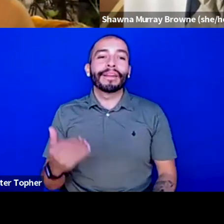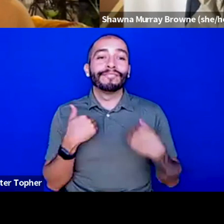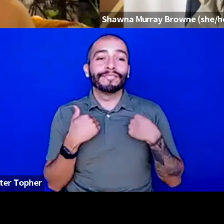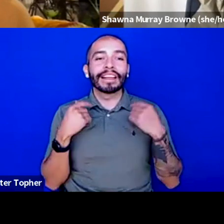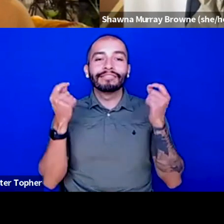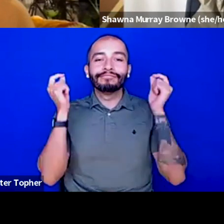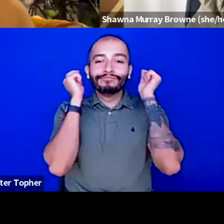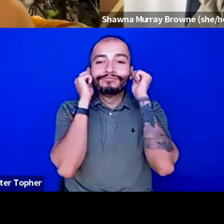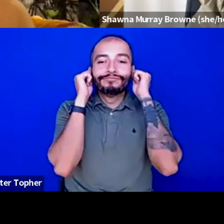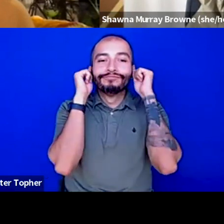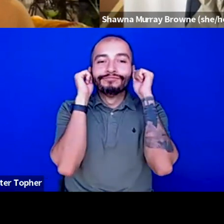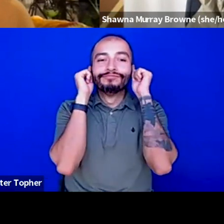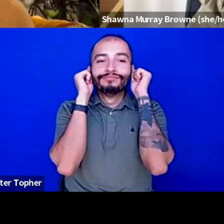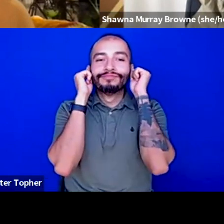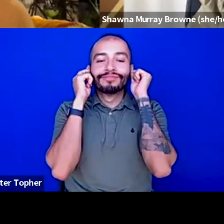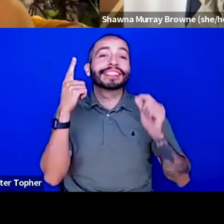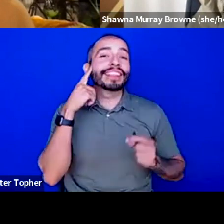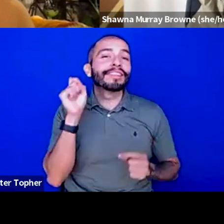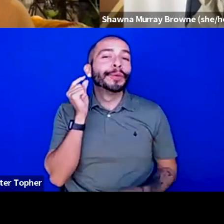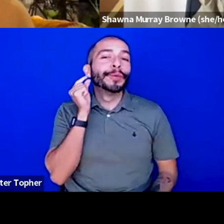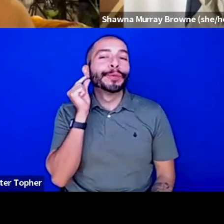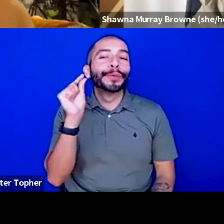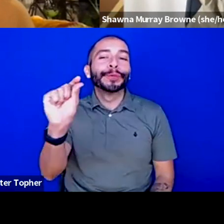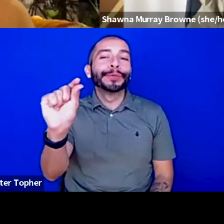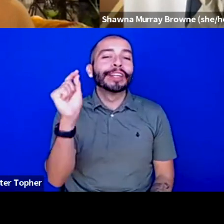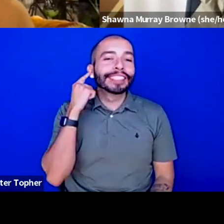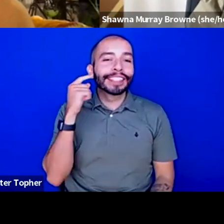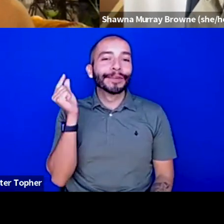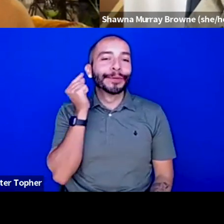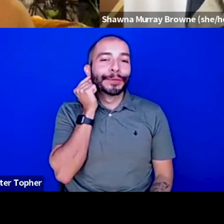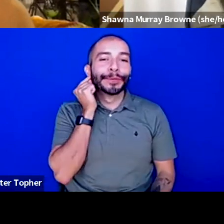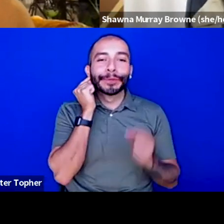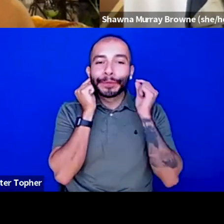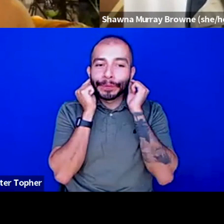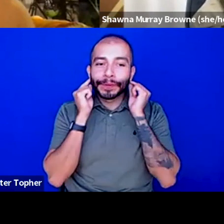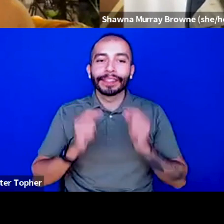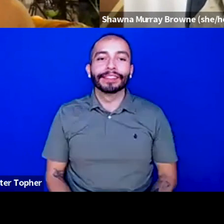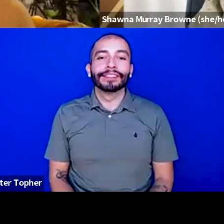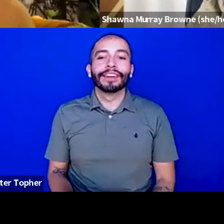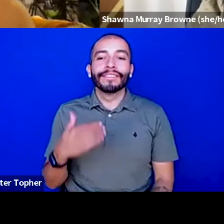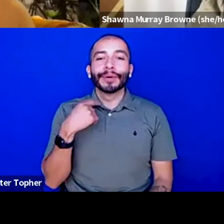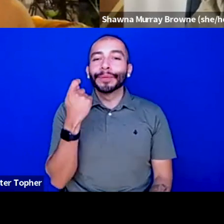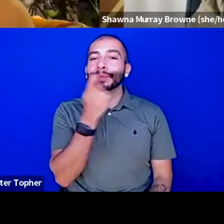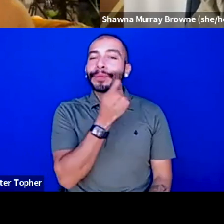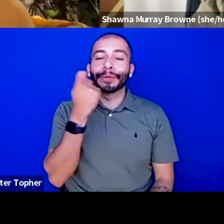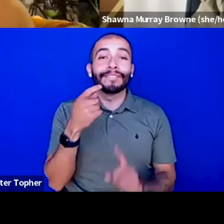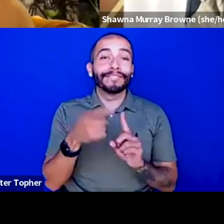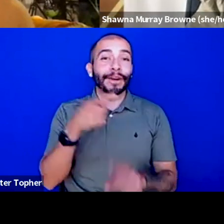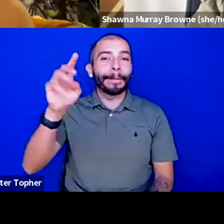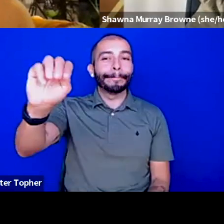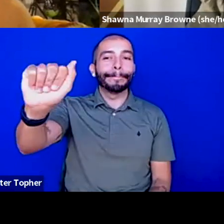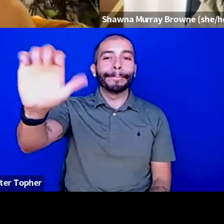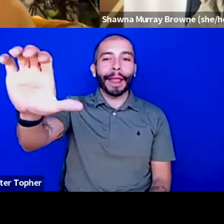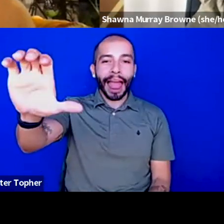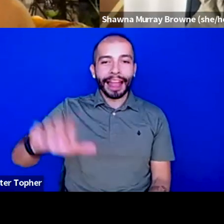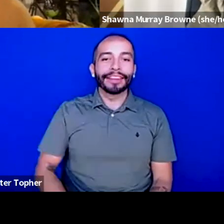lipstick from MAC, and I'm wearing a black hoodie, and I have a necklace on. It's a gold